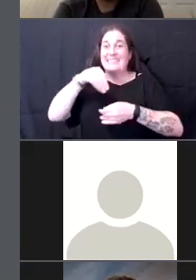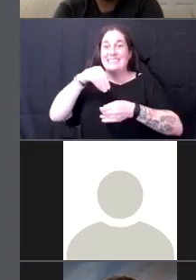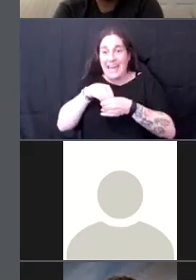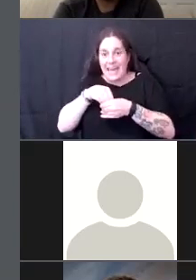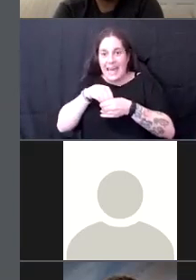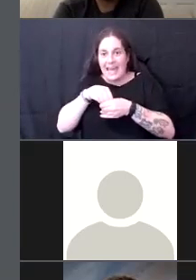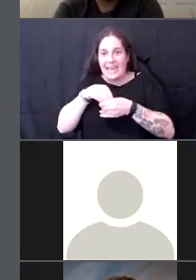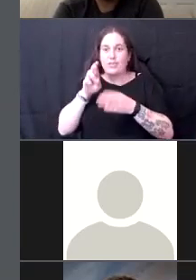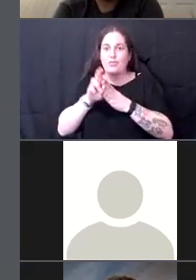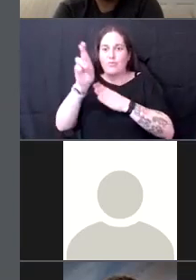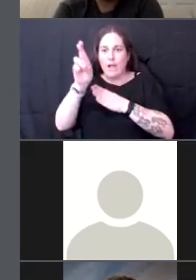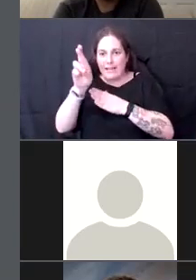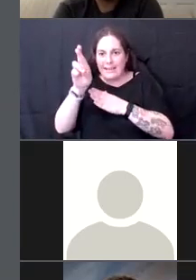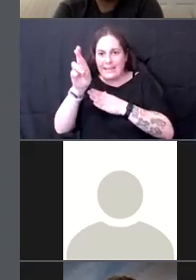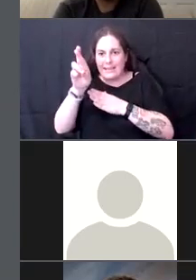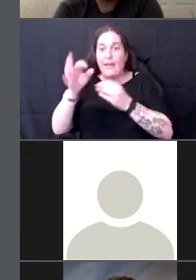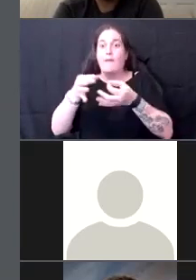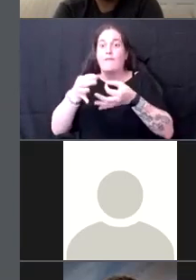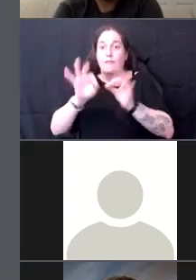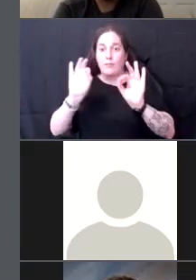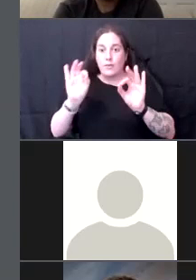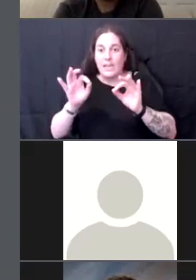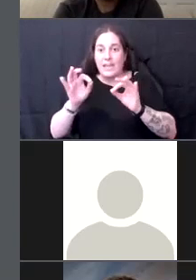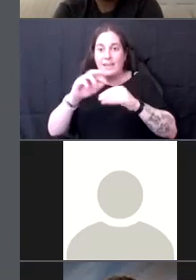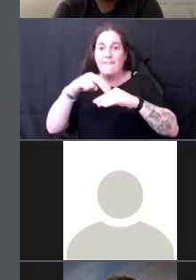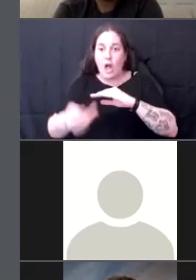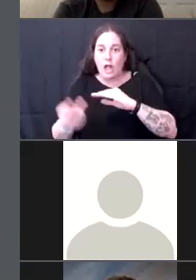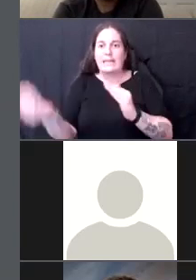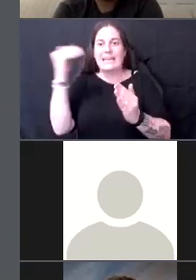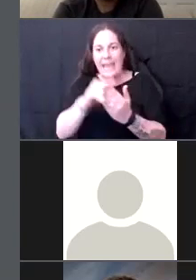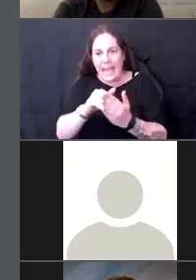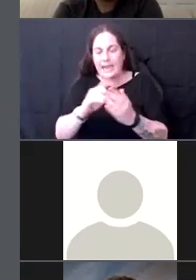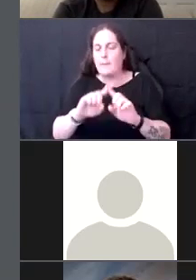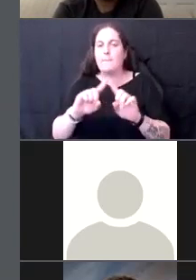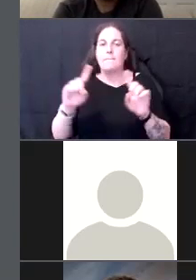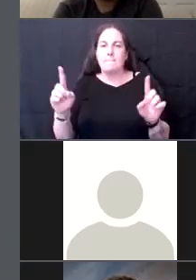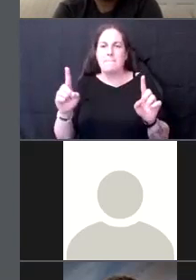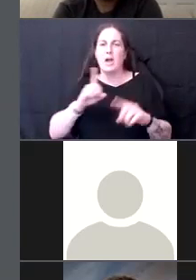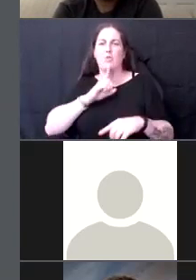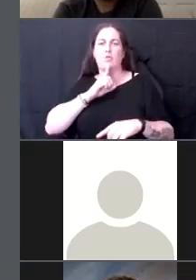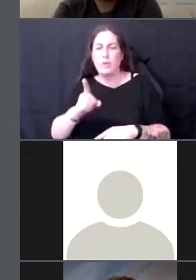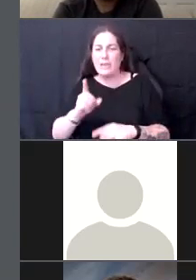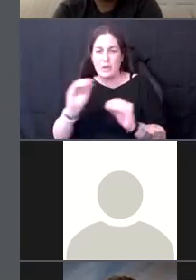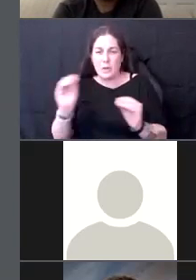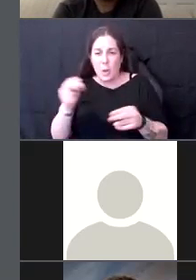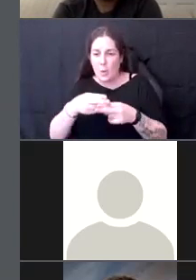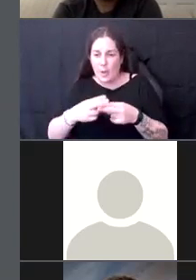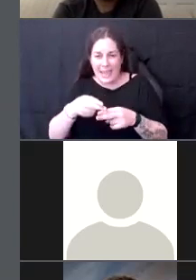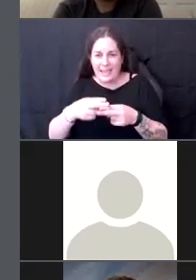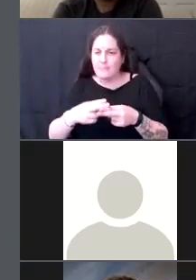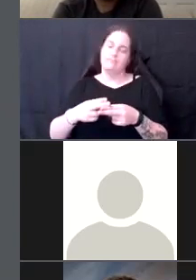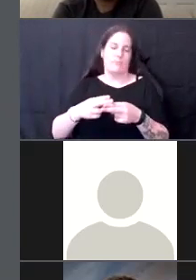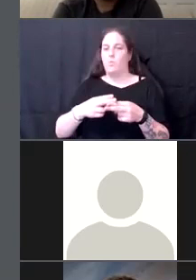feel weightlessness, but they aren't actually weightless. And there is actually gravity.